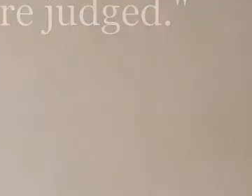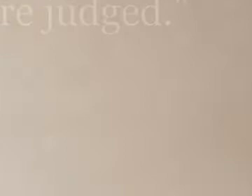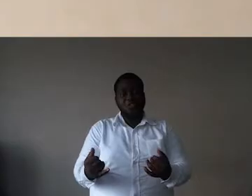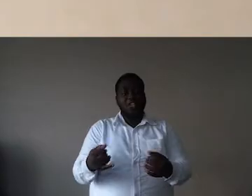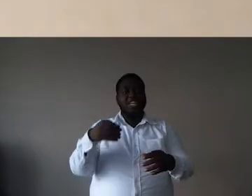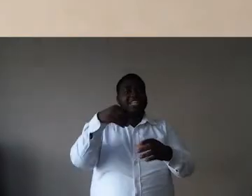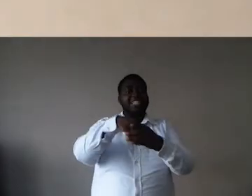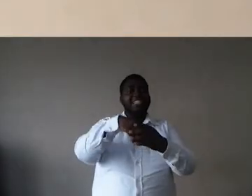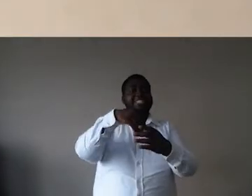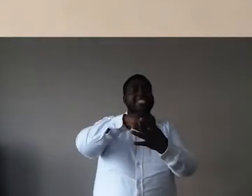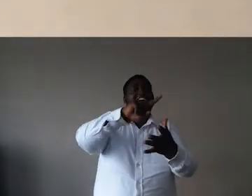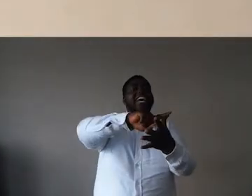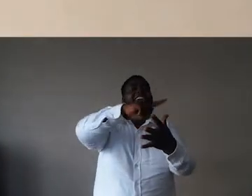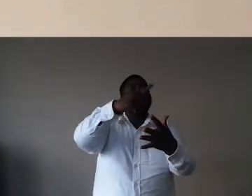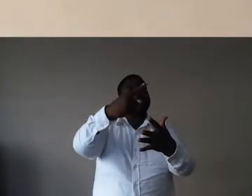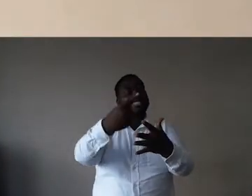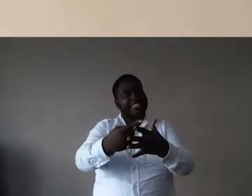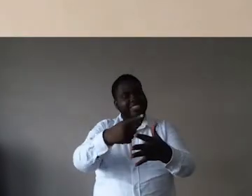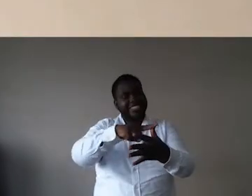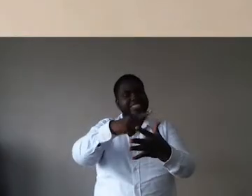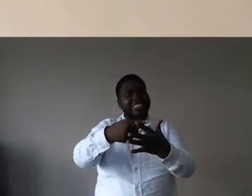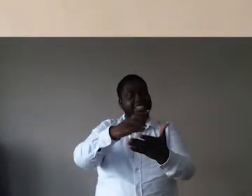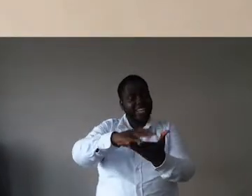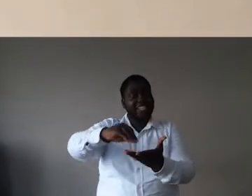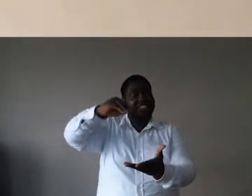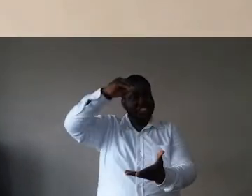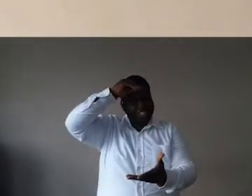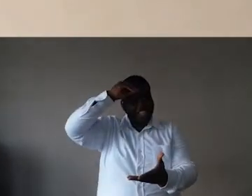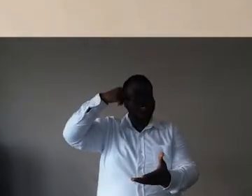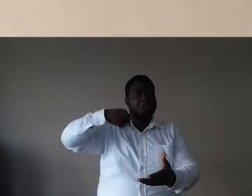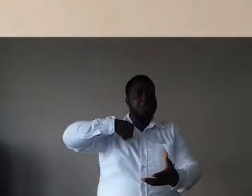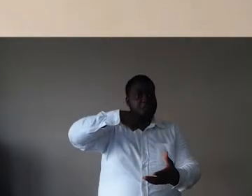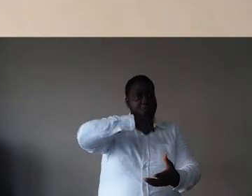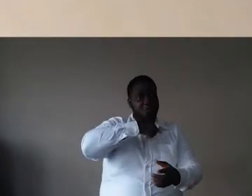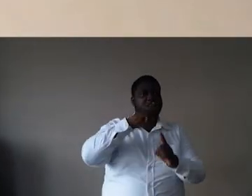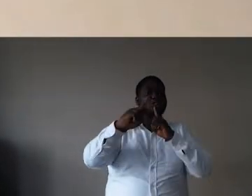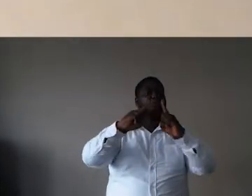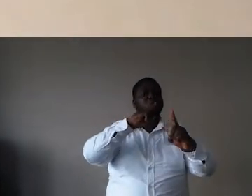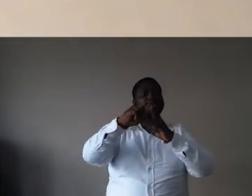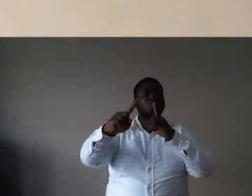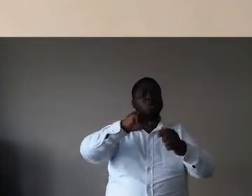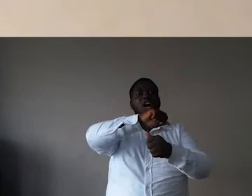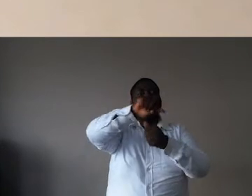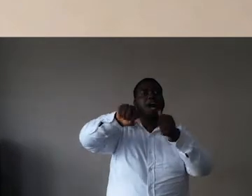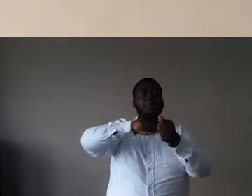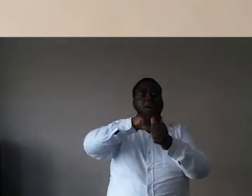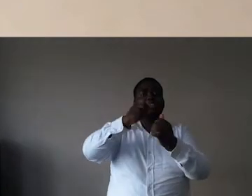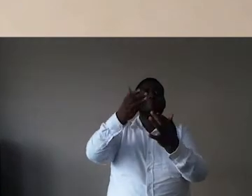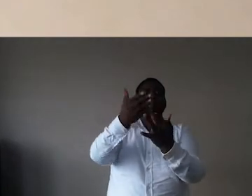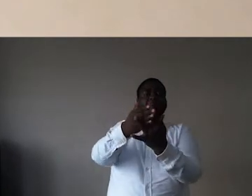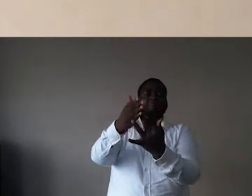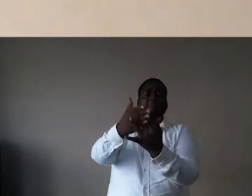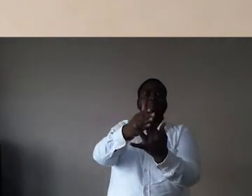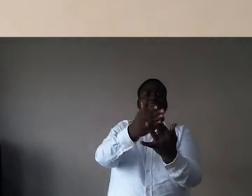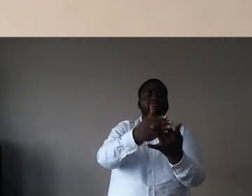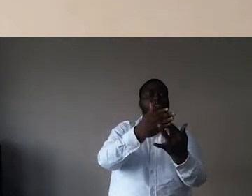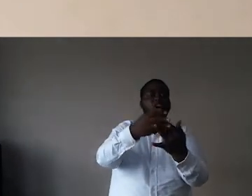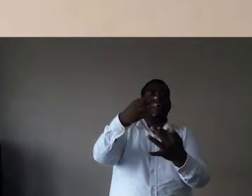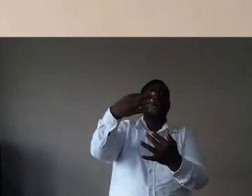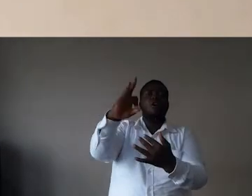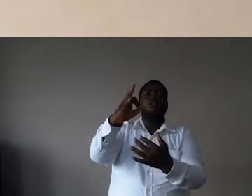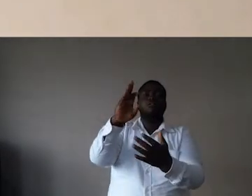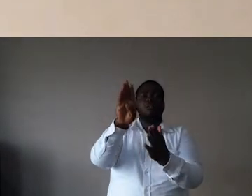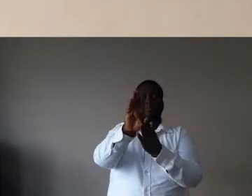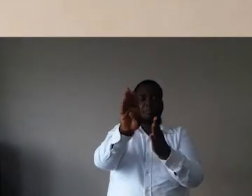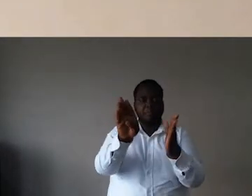have discussed with you this morning, we will be looking at the major dispensations as we read off in the Bible in our next episode. But